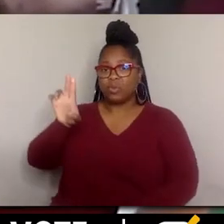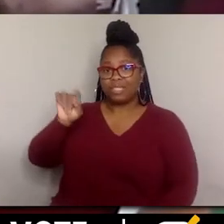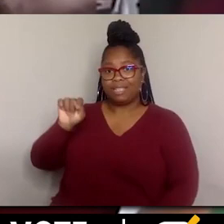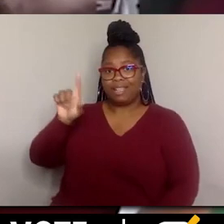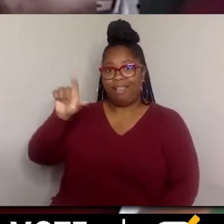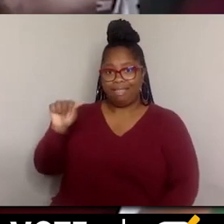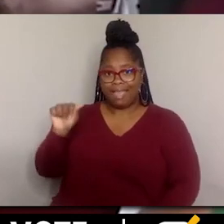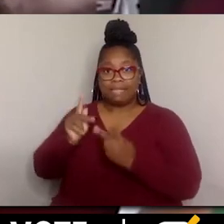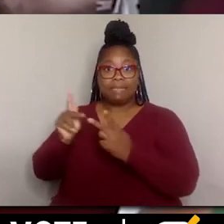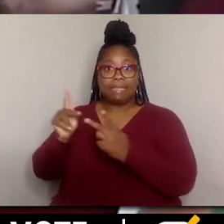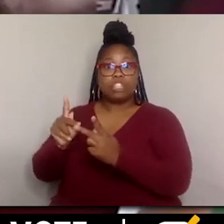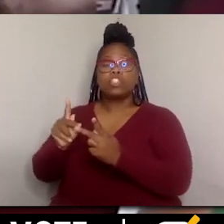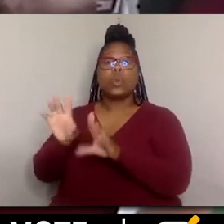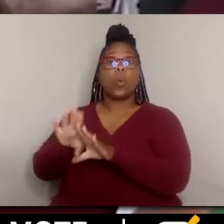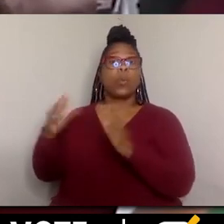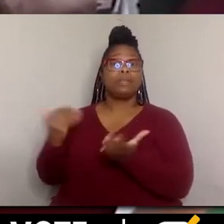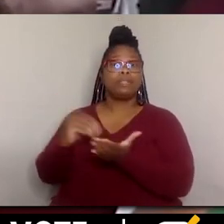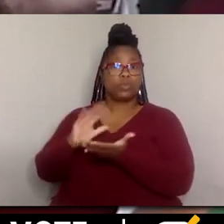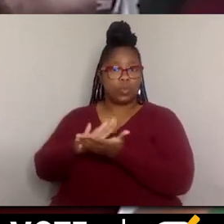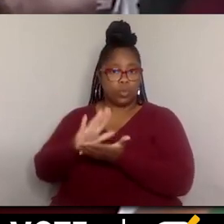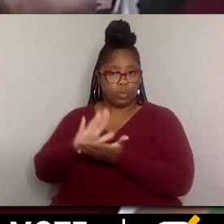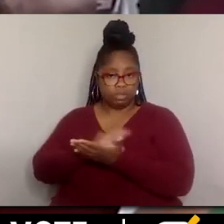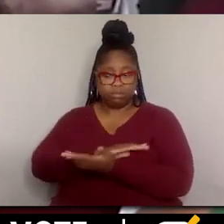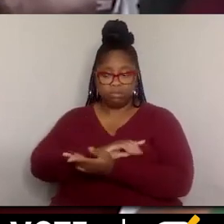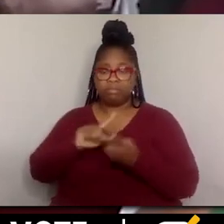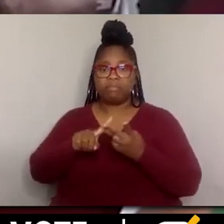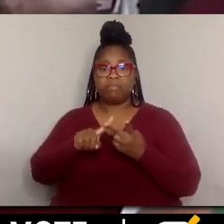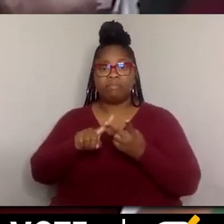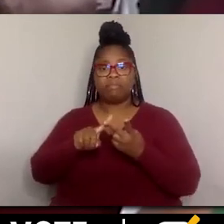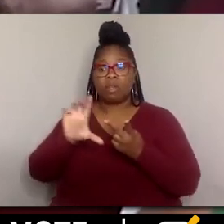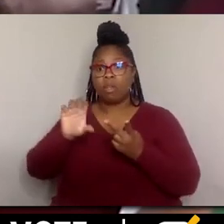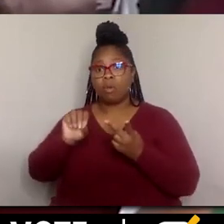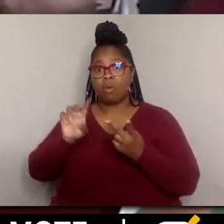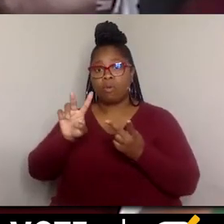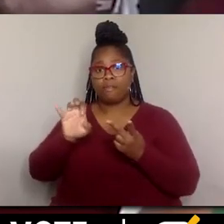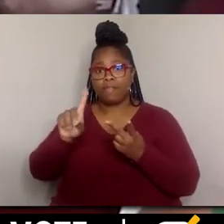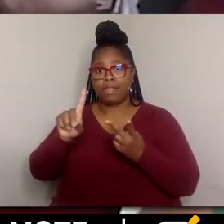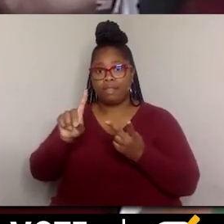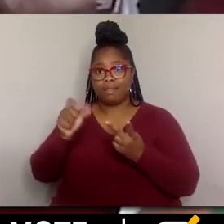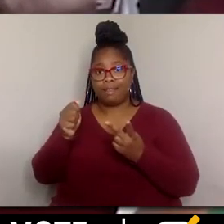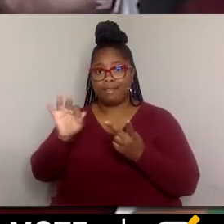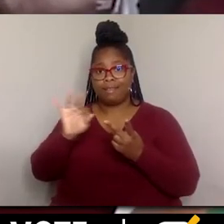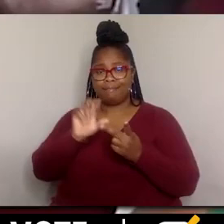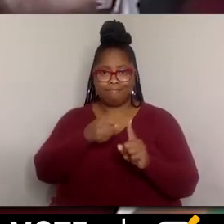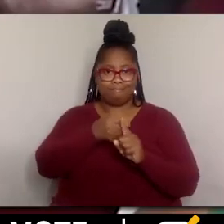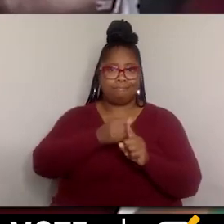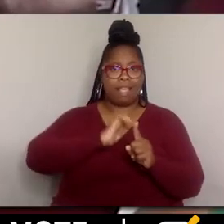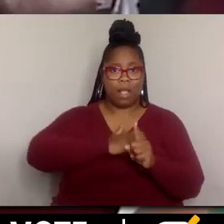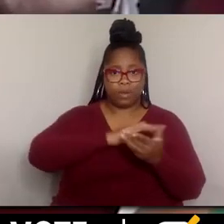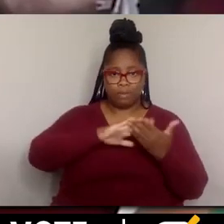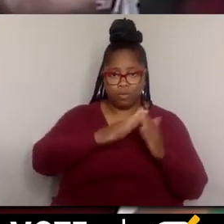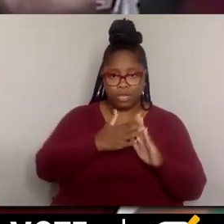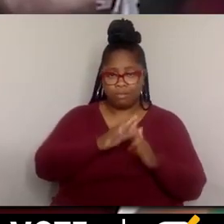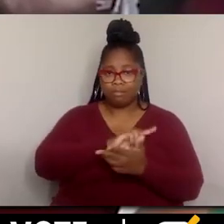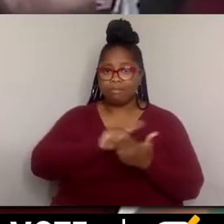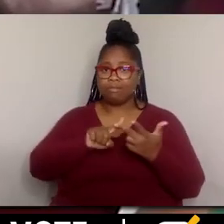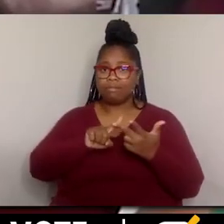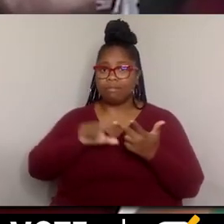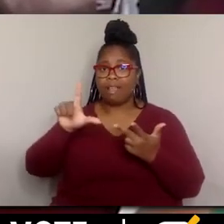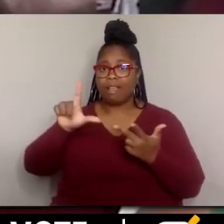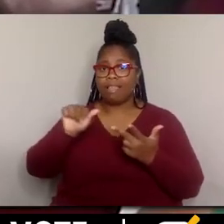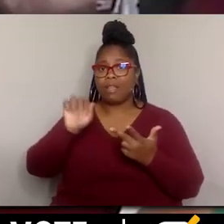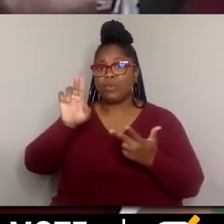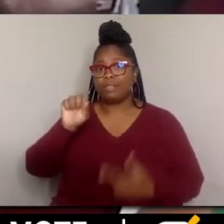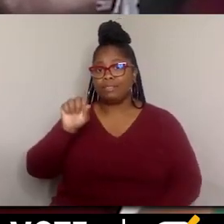on reopening schools, the impact of COVID-19 on our communities, and LAUSD's